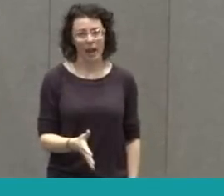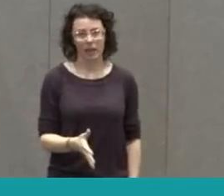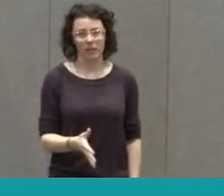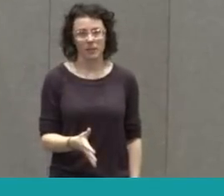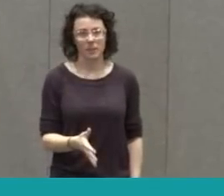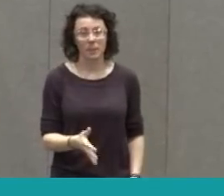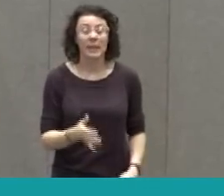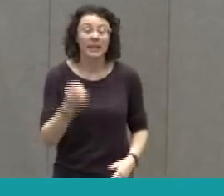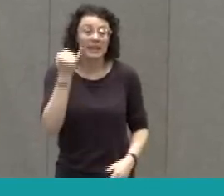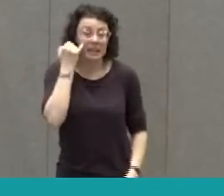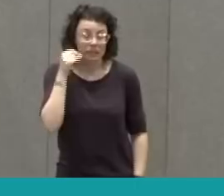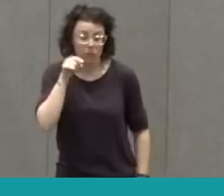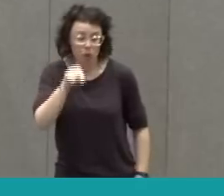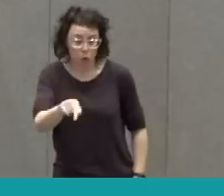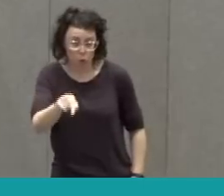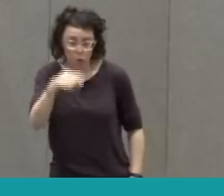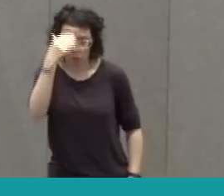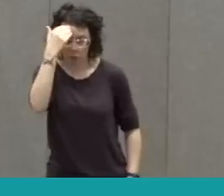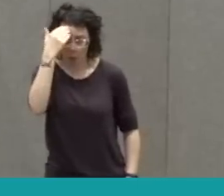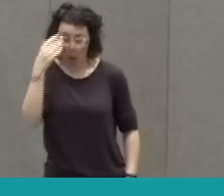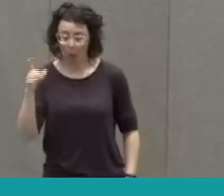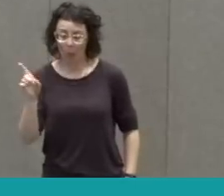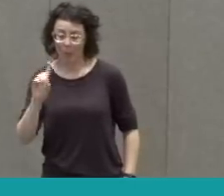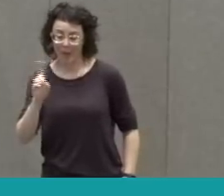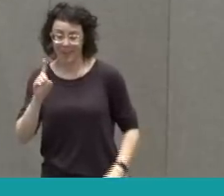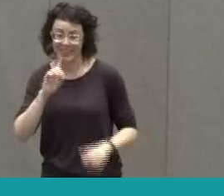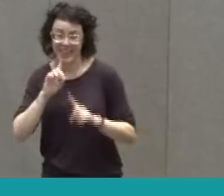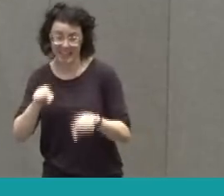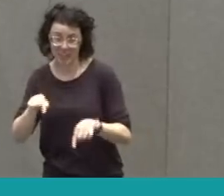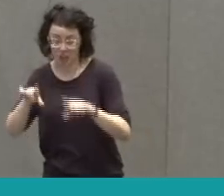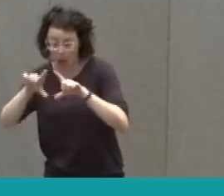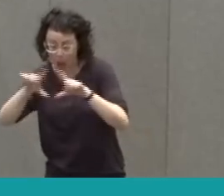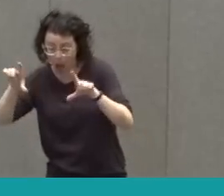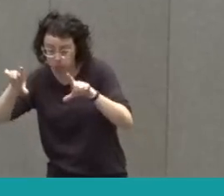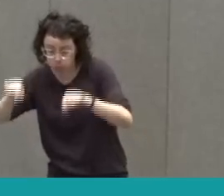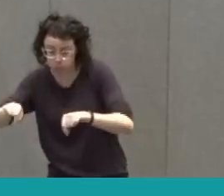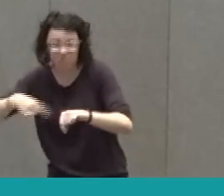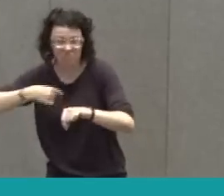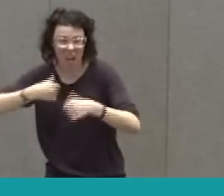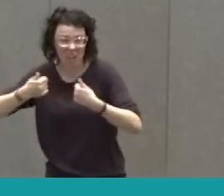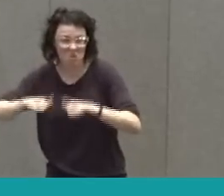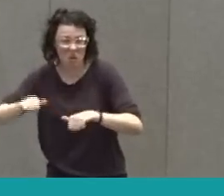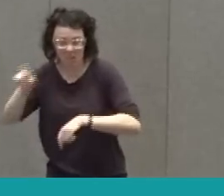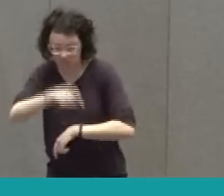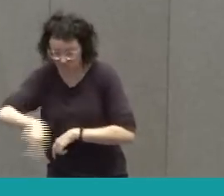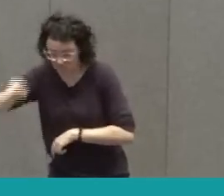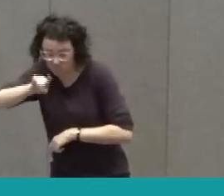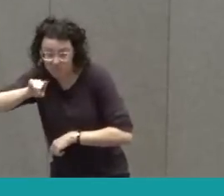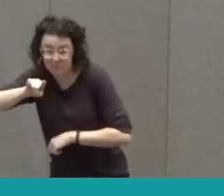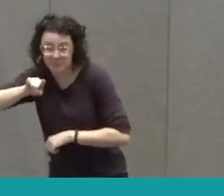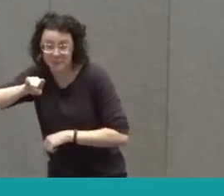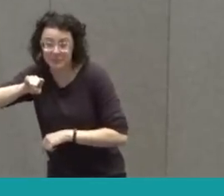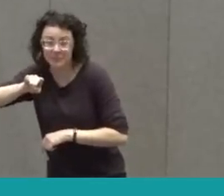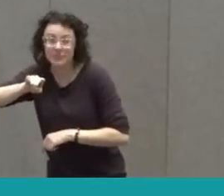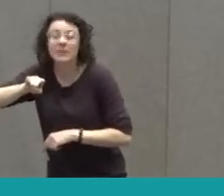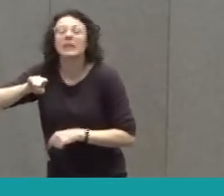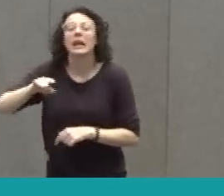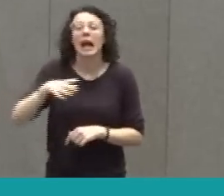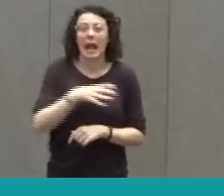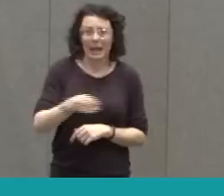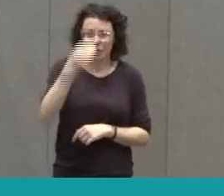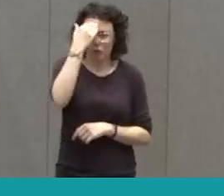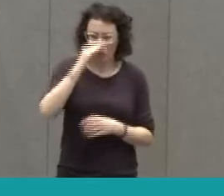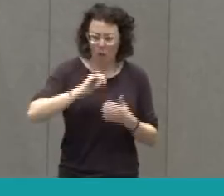explain it to someone else and show where that answer is if you turn it. As you notice, I tried to circle mine right here. No, I